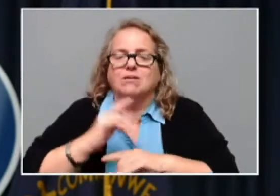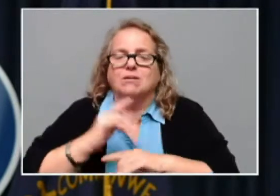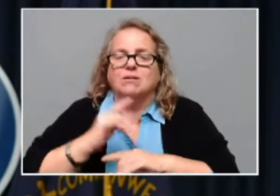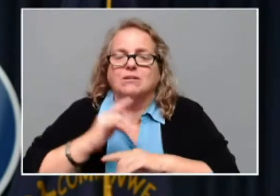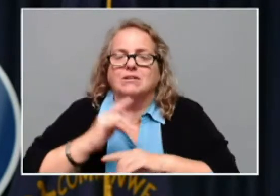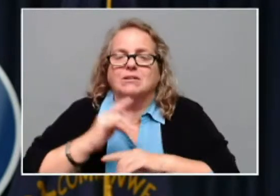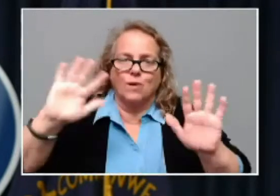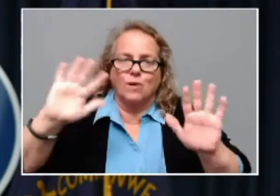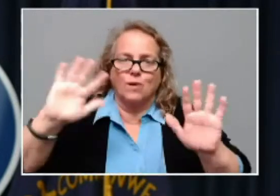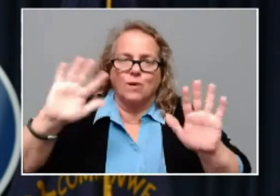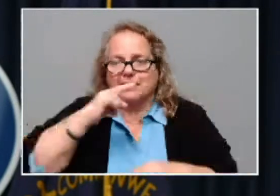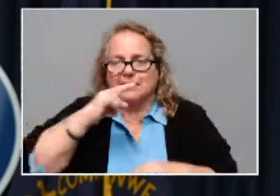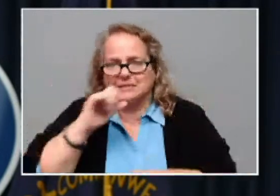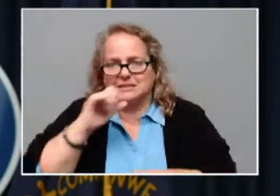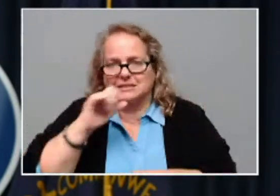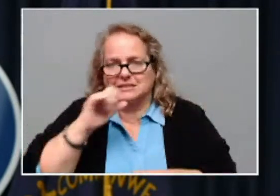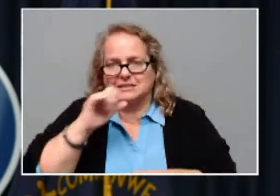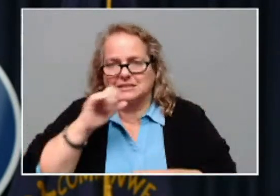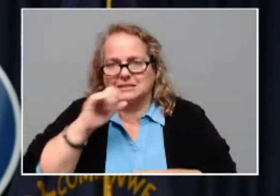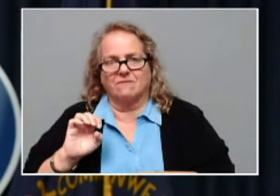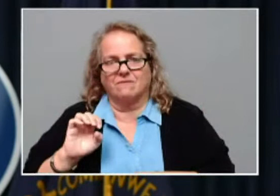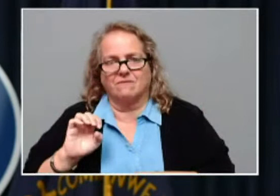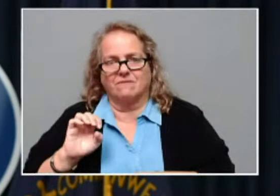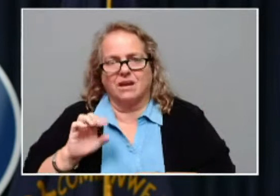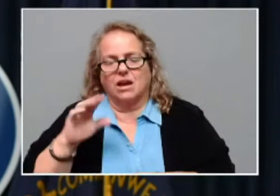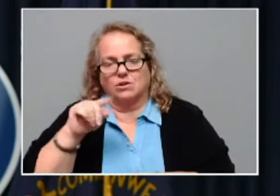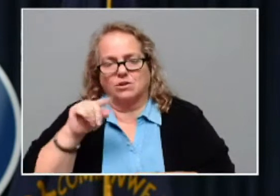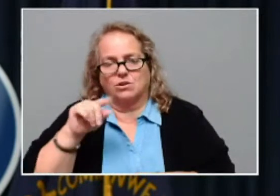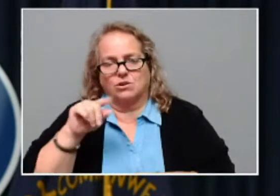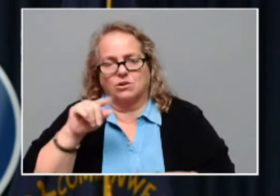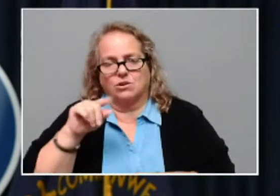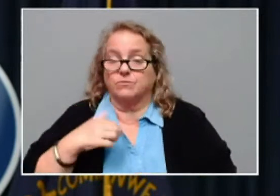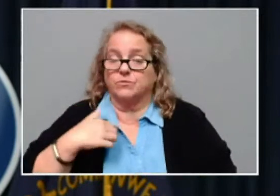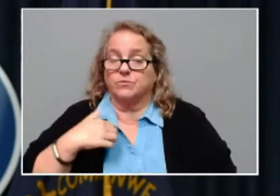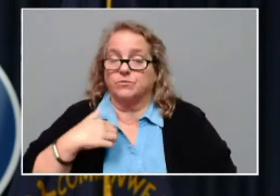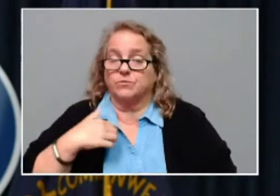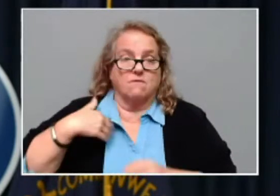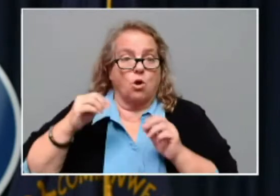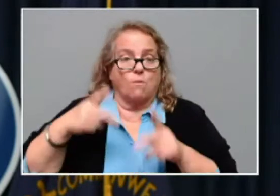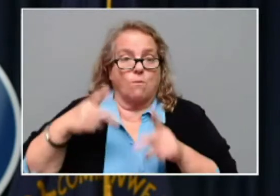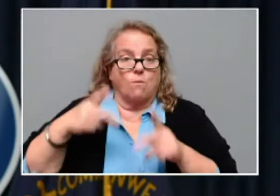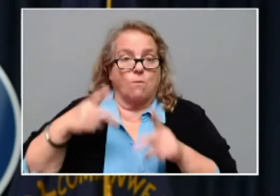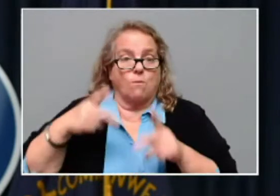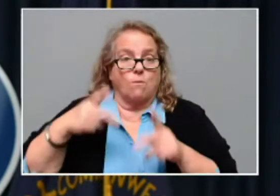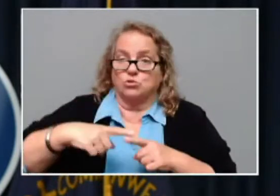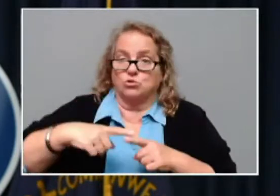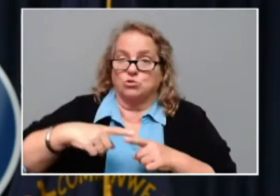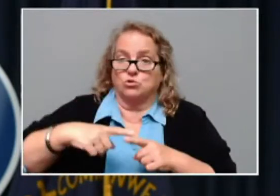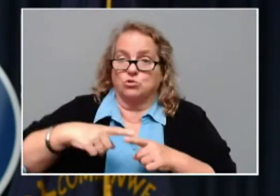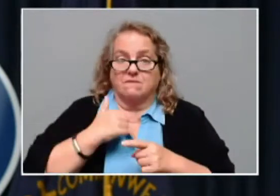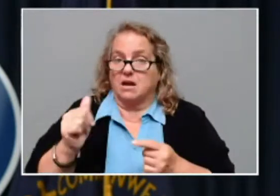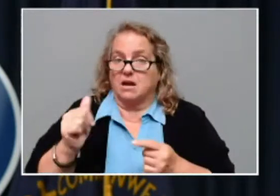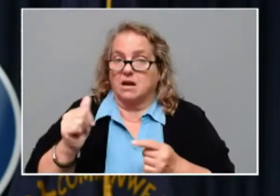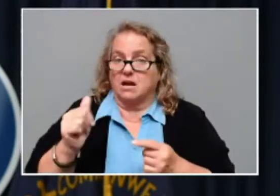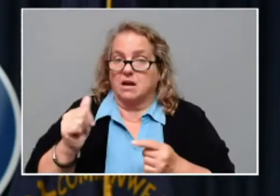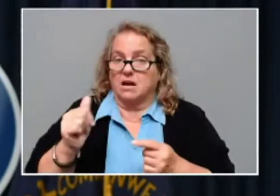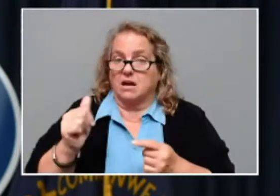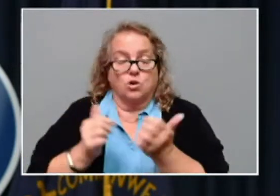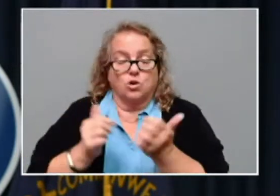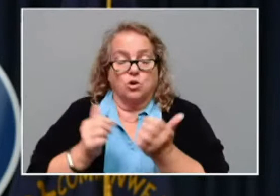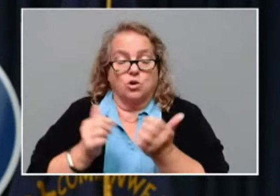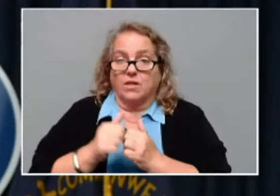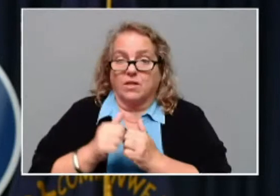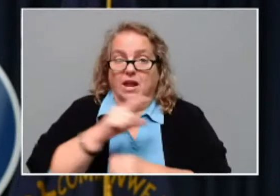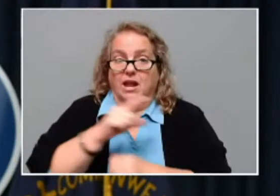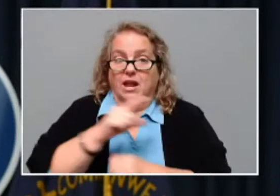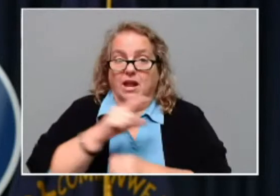keeps you safe. Have not had a chance yet to have a discussion with legislative leadership.